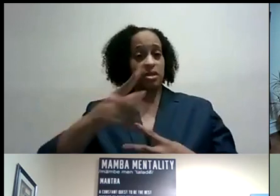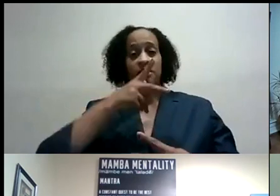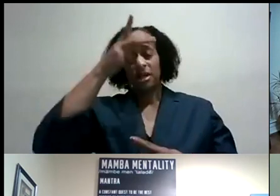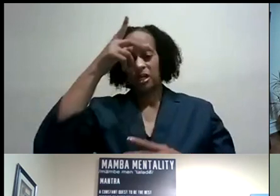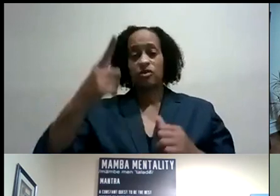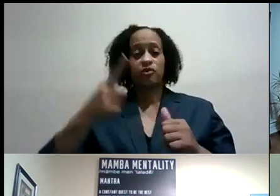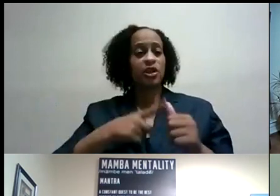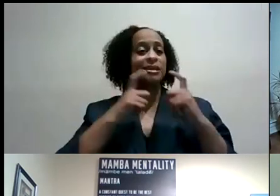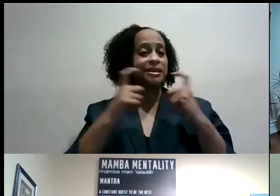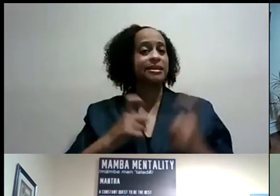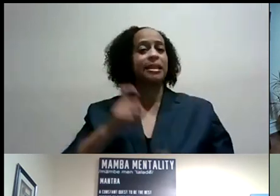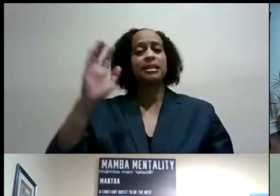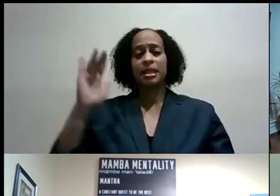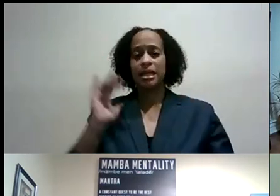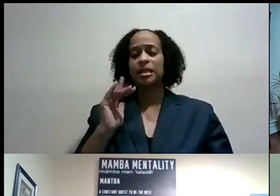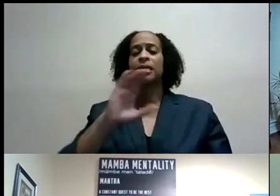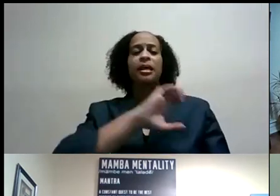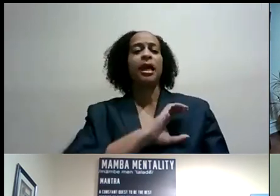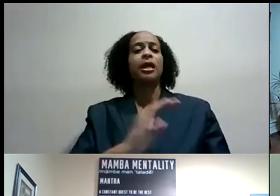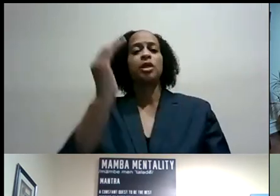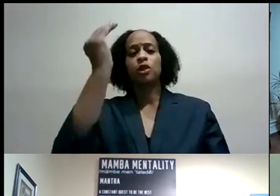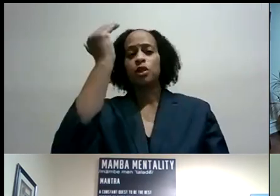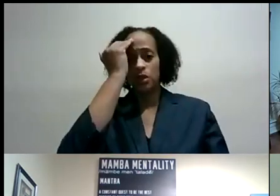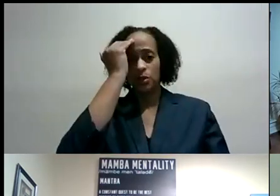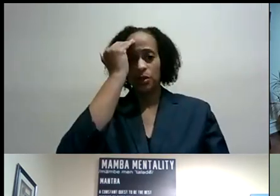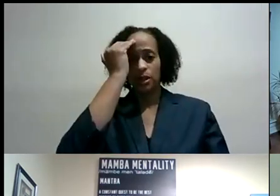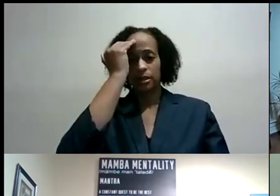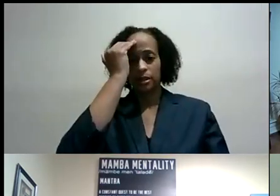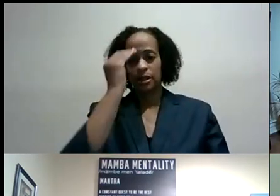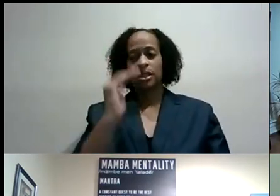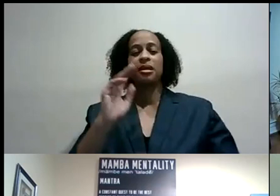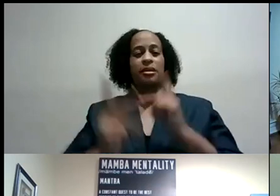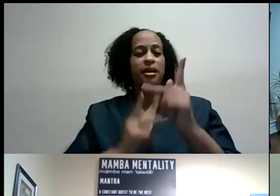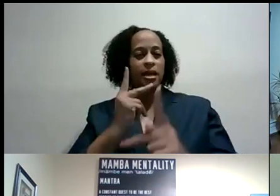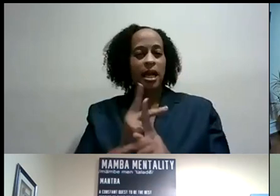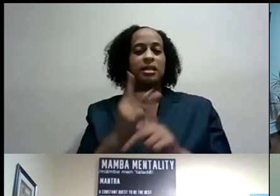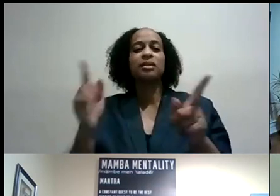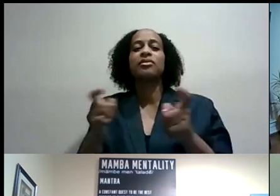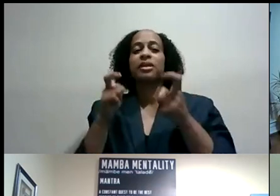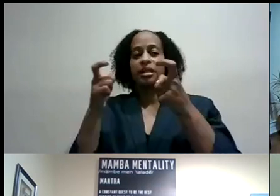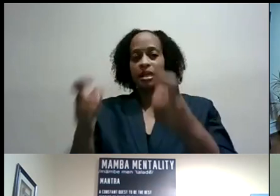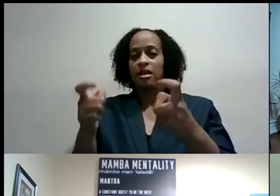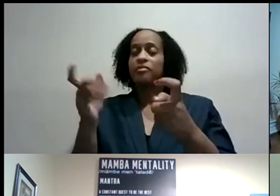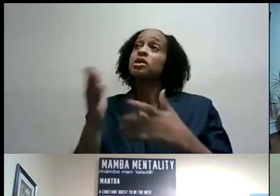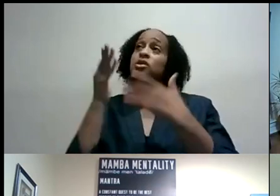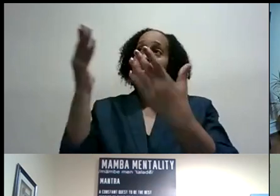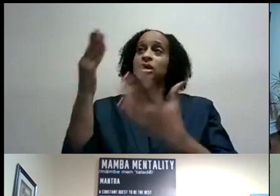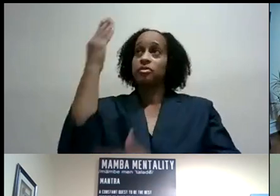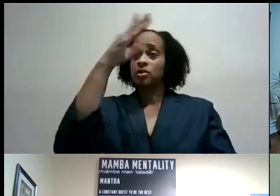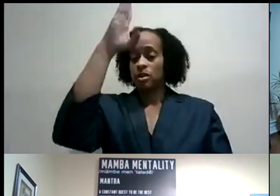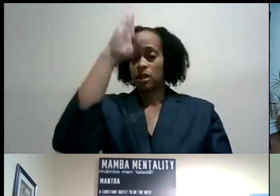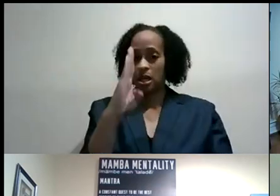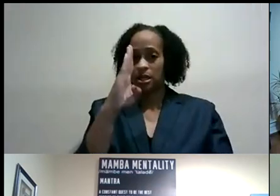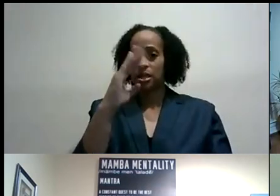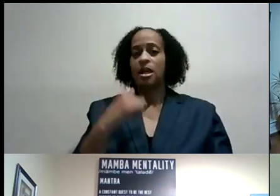sinned. Cain knew the kind of gift to give to God. And